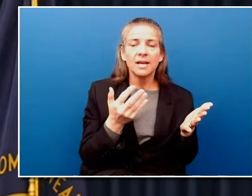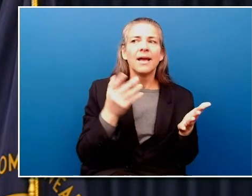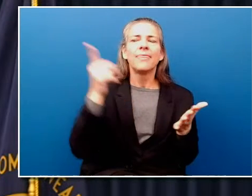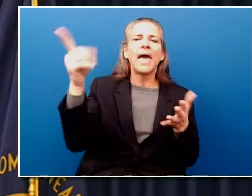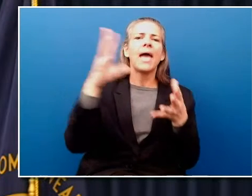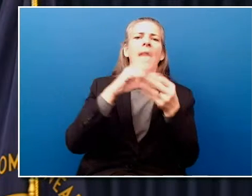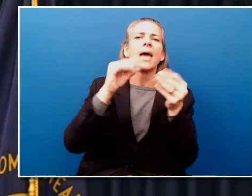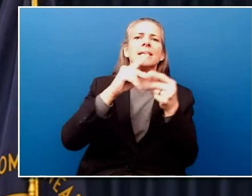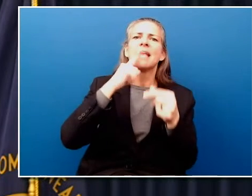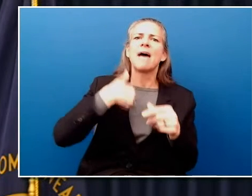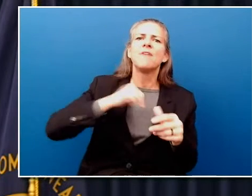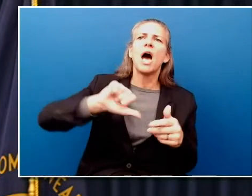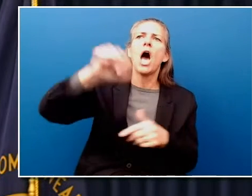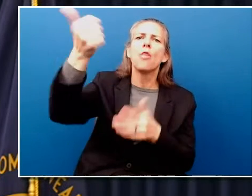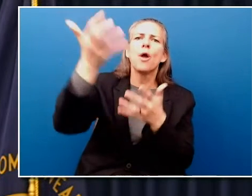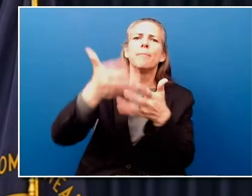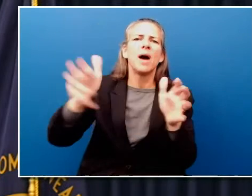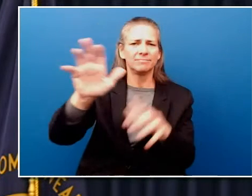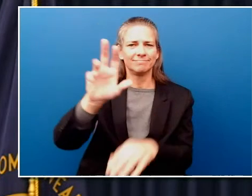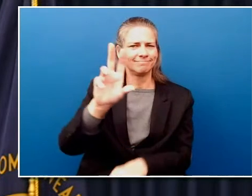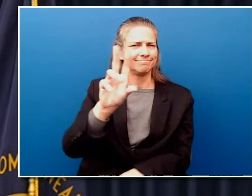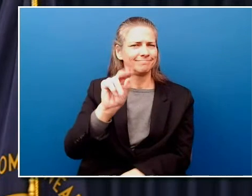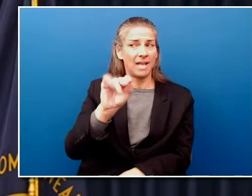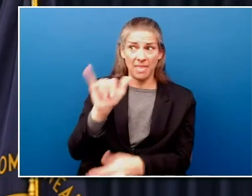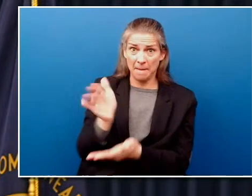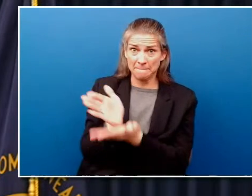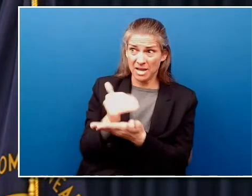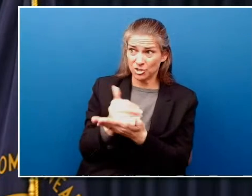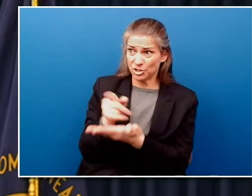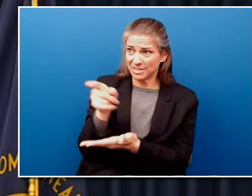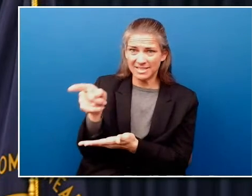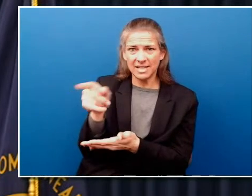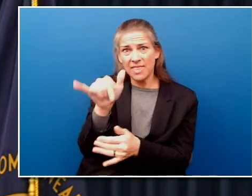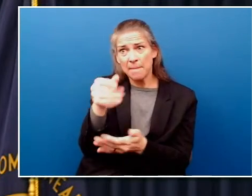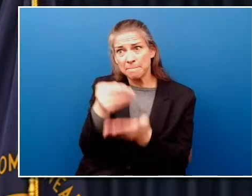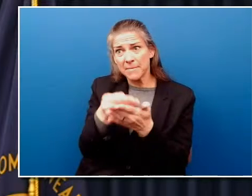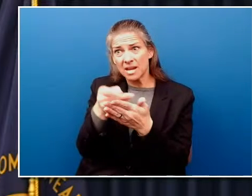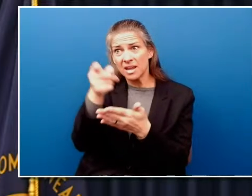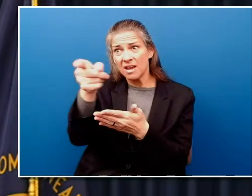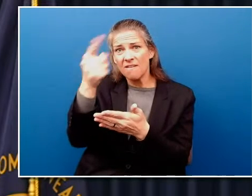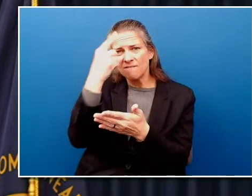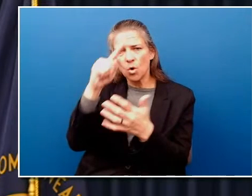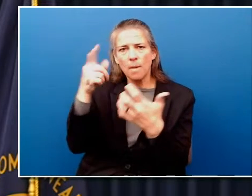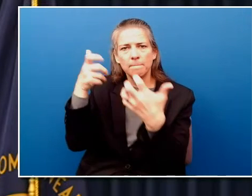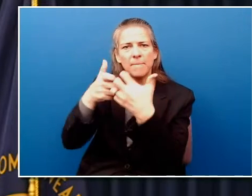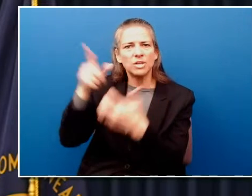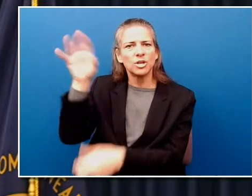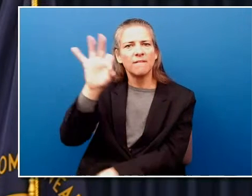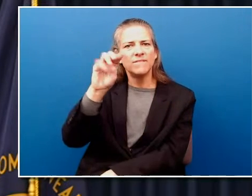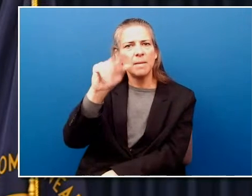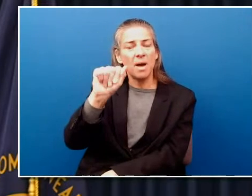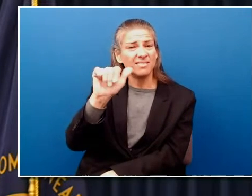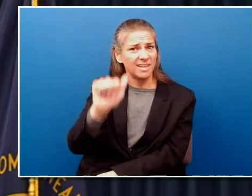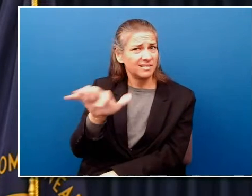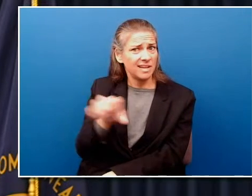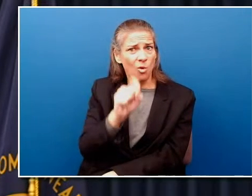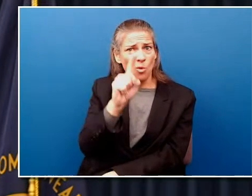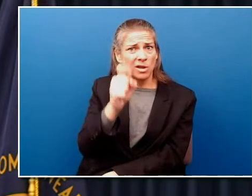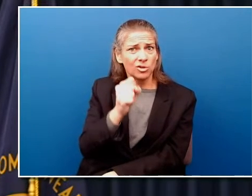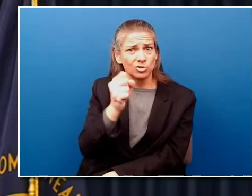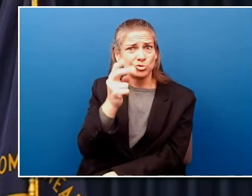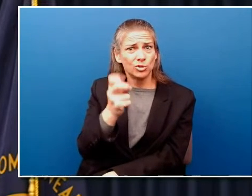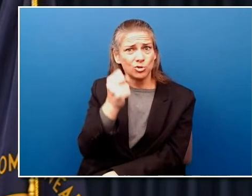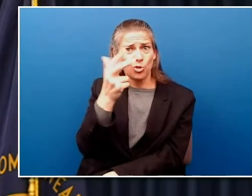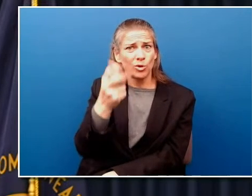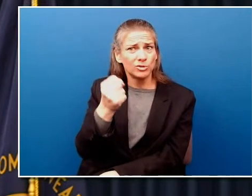No. That under the budget can only go towards FEMA matches. FEMA matches can be a year, 2, or 3 years later.